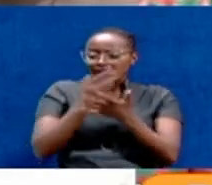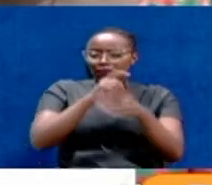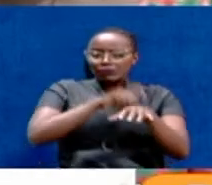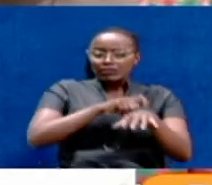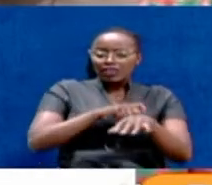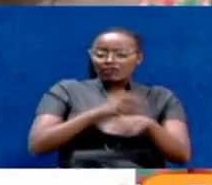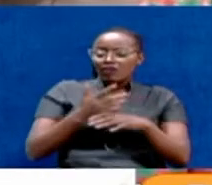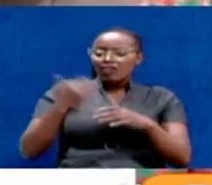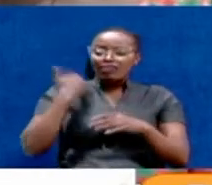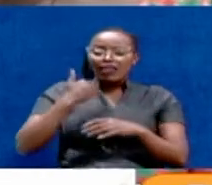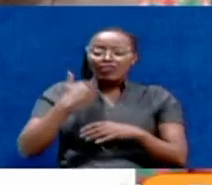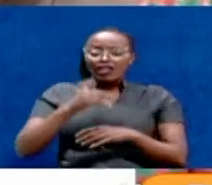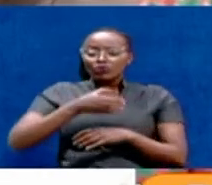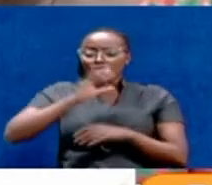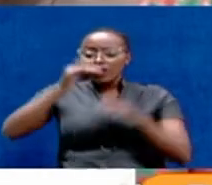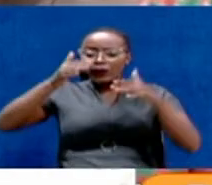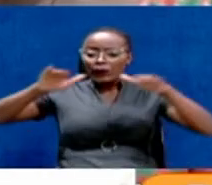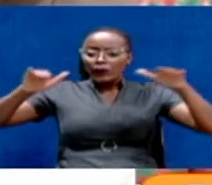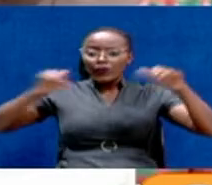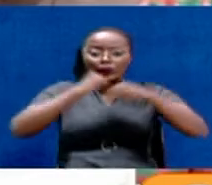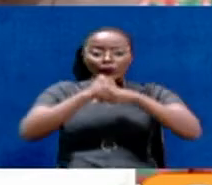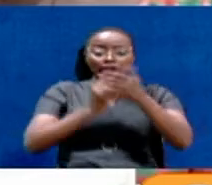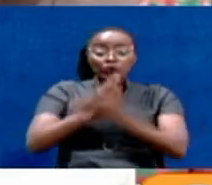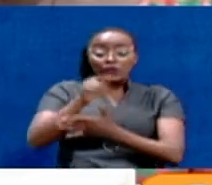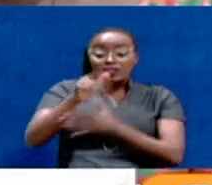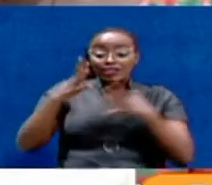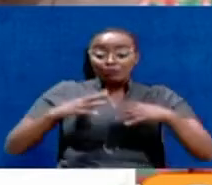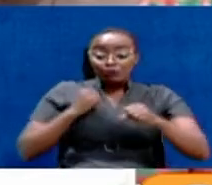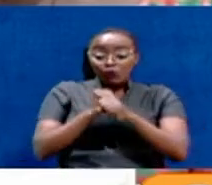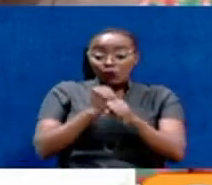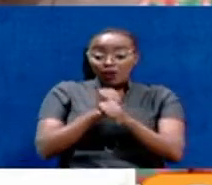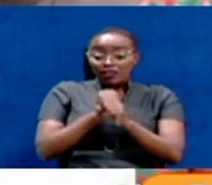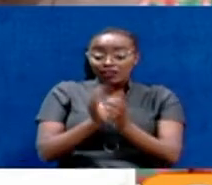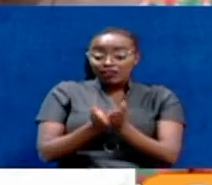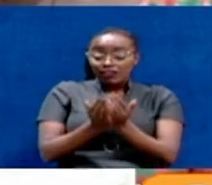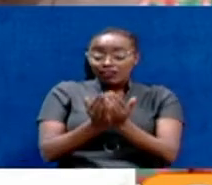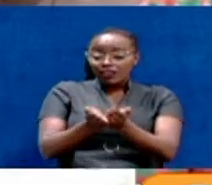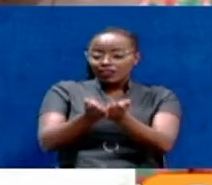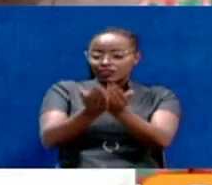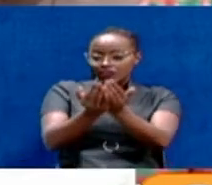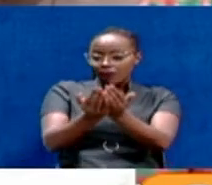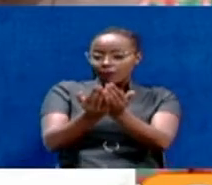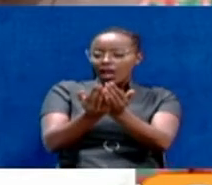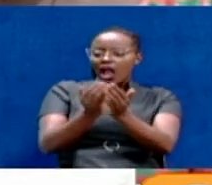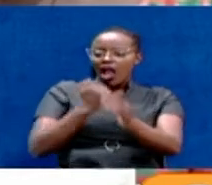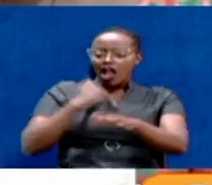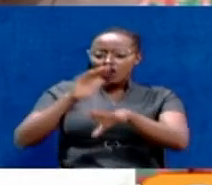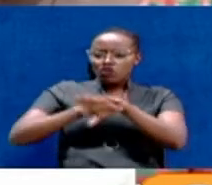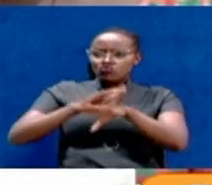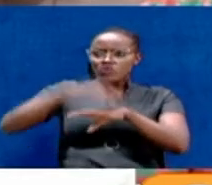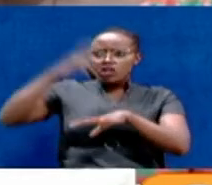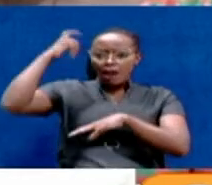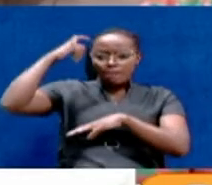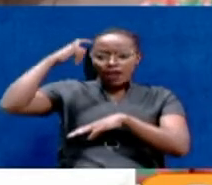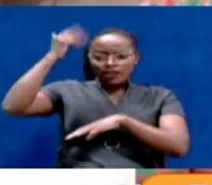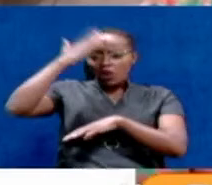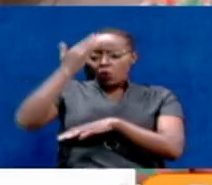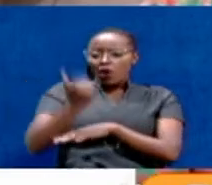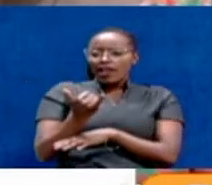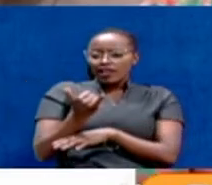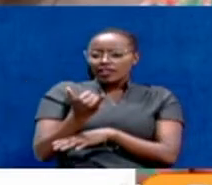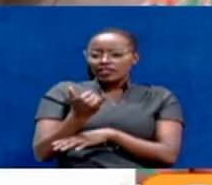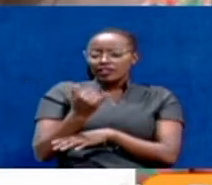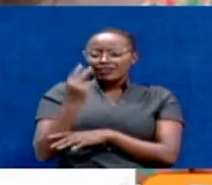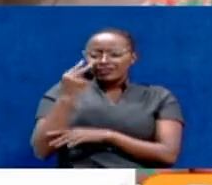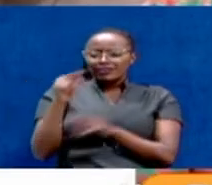even piracy, how are you ensuring that the seafarers have a proper mental state? Because